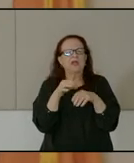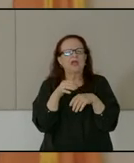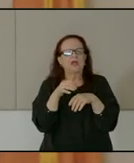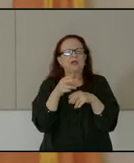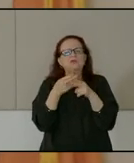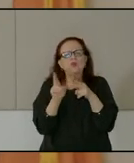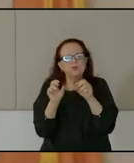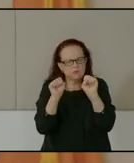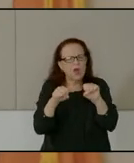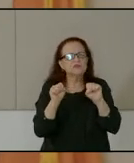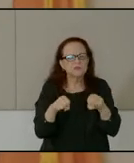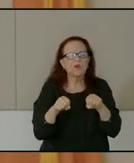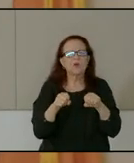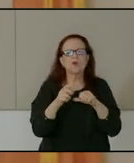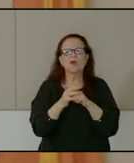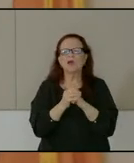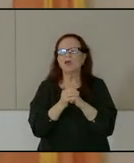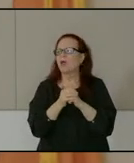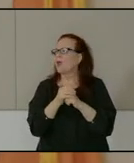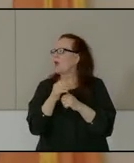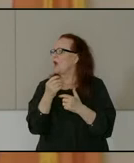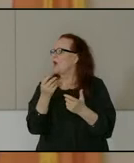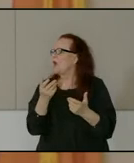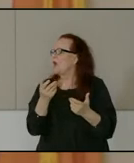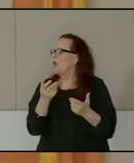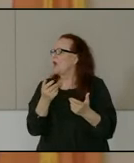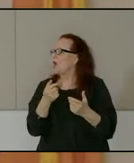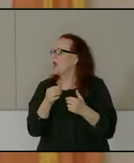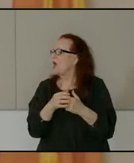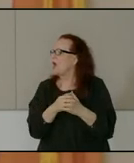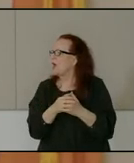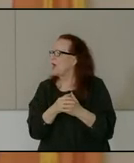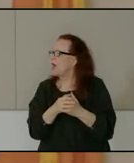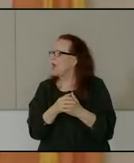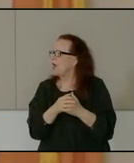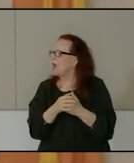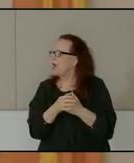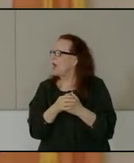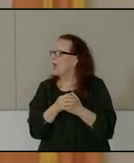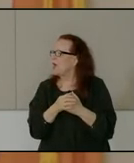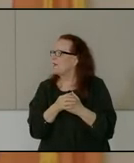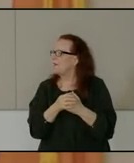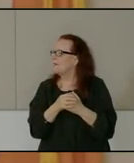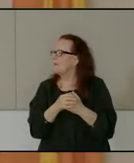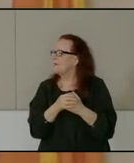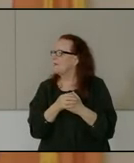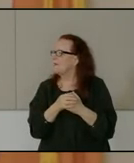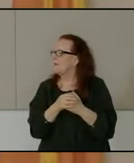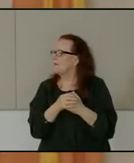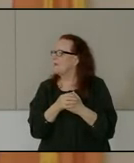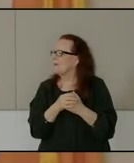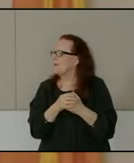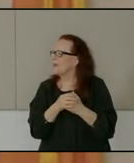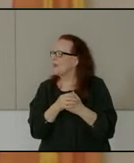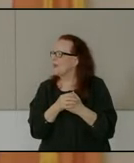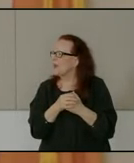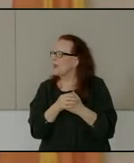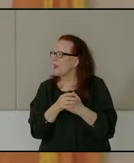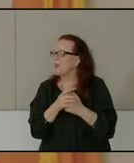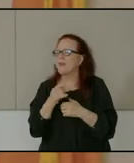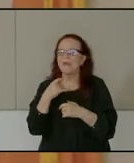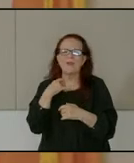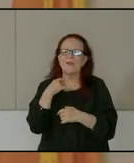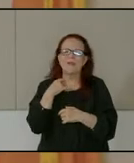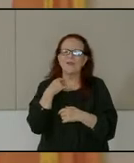So and we for sure will pay back for this great country and for this. As people